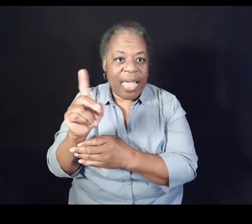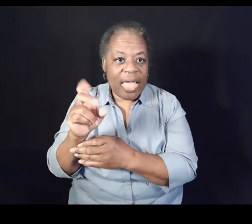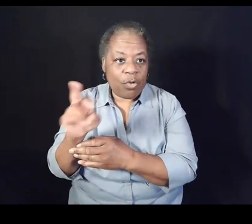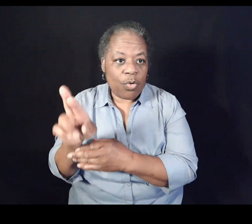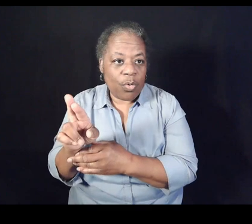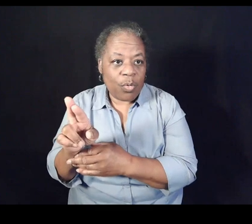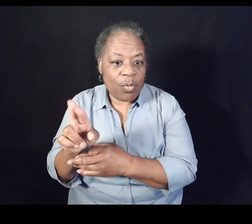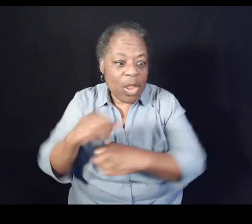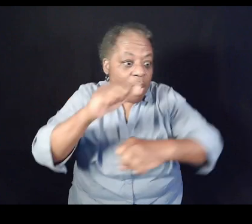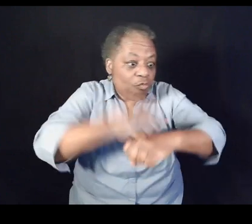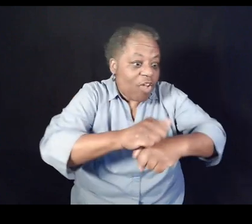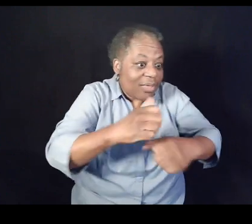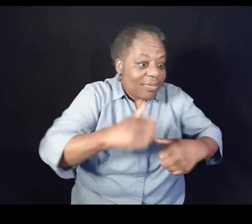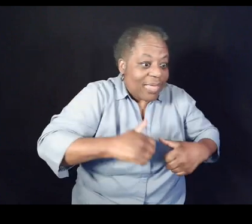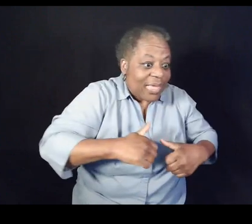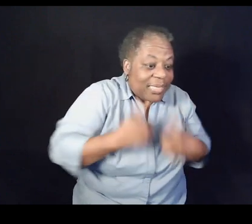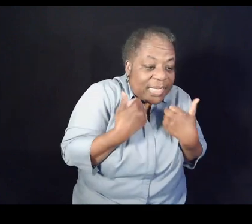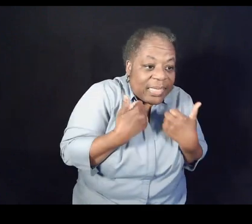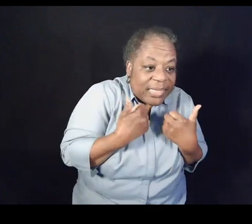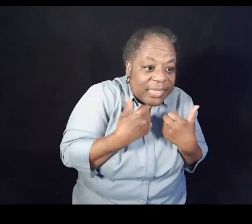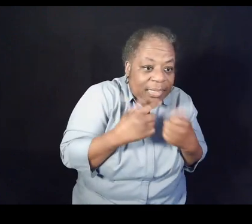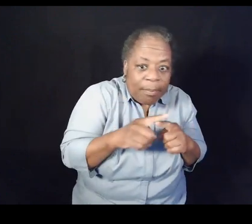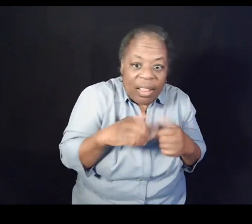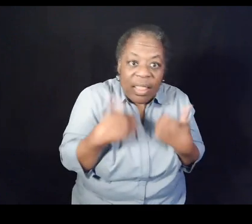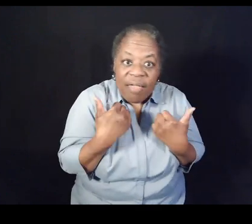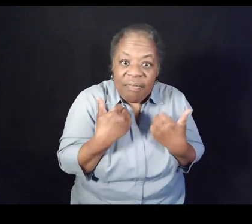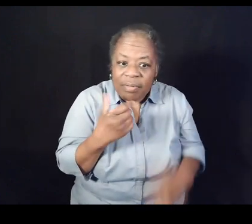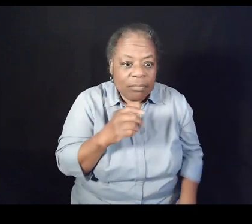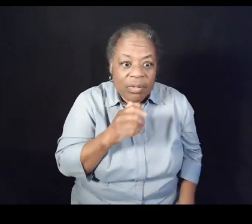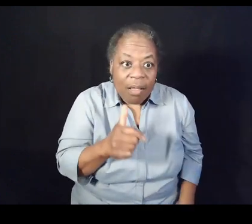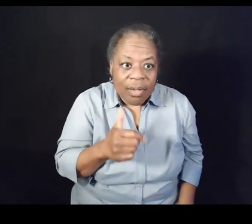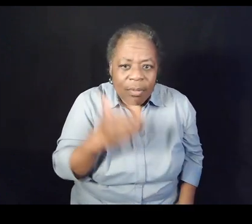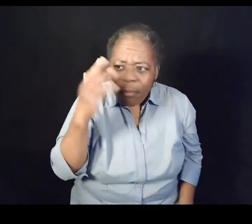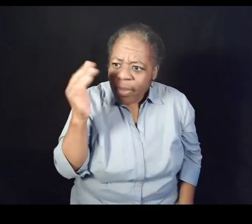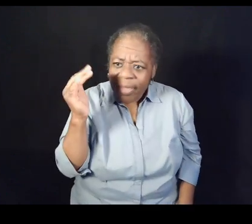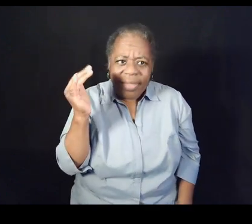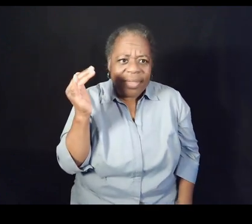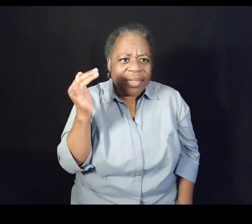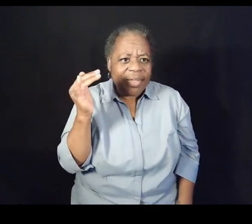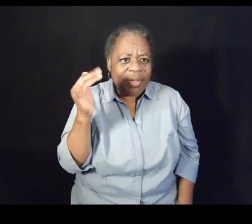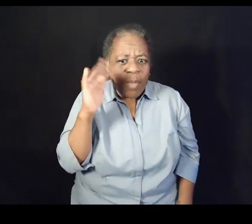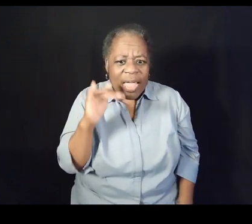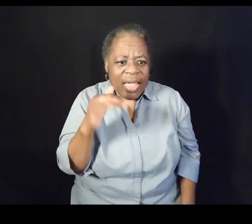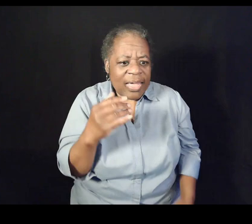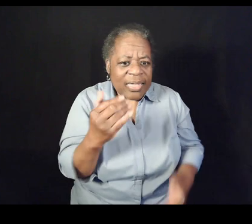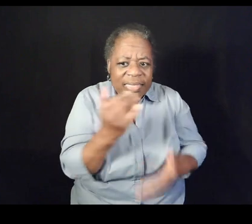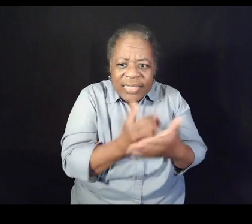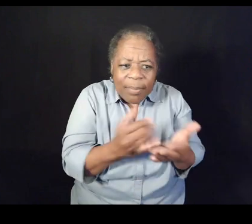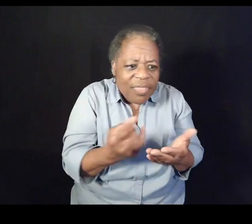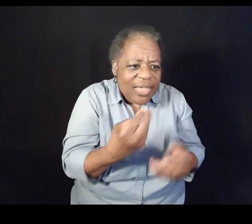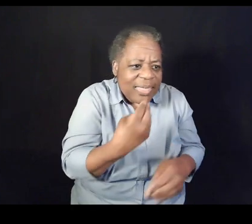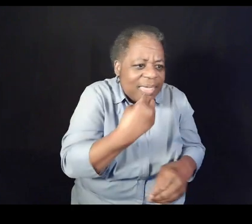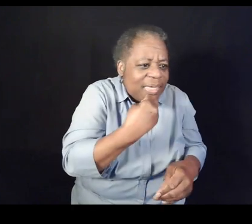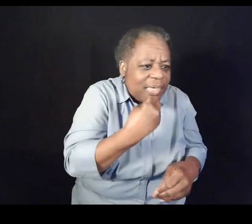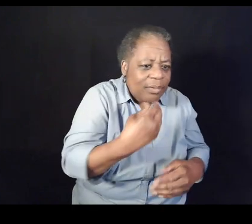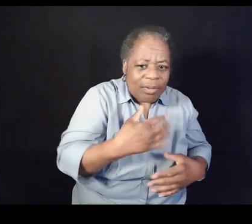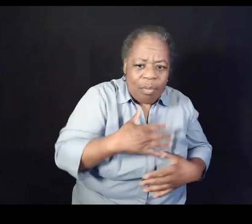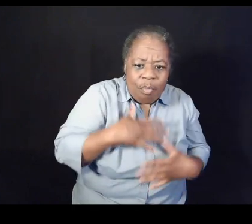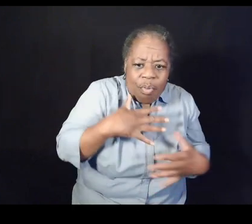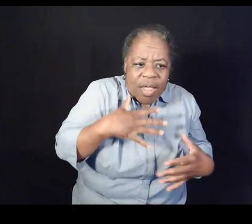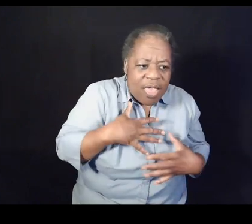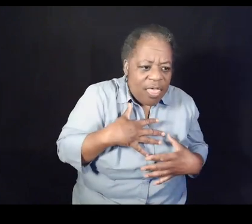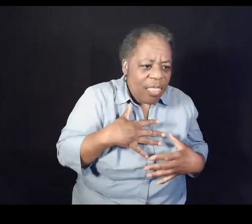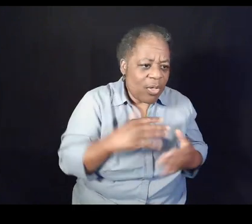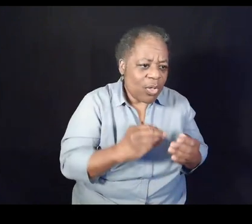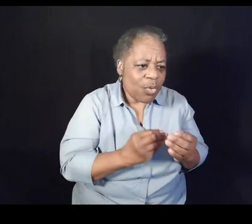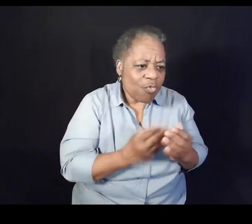Rocks exist, but they don't live. Why? Why do some things eat and breathe and grow and